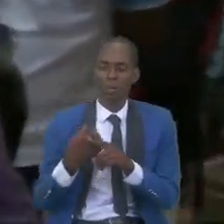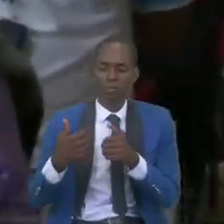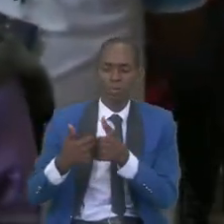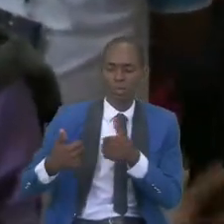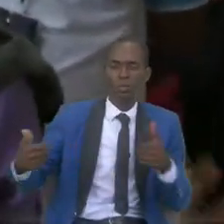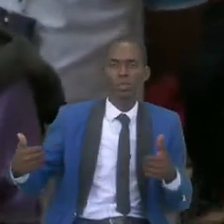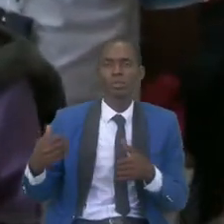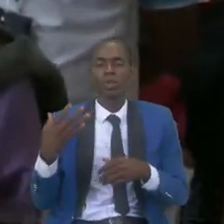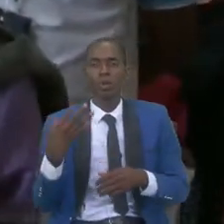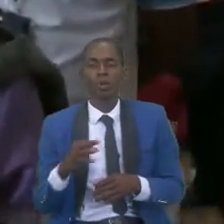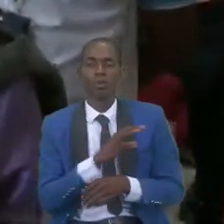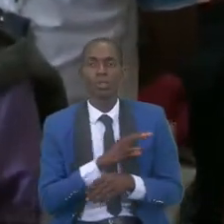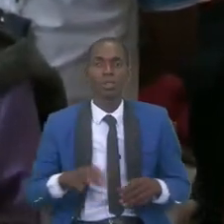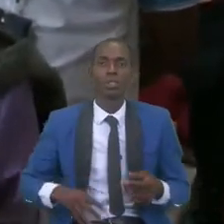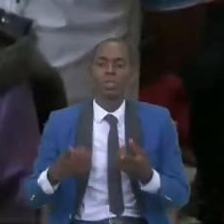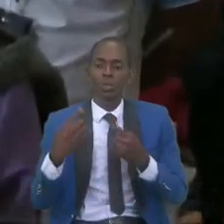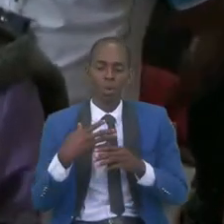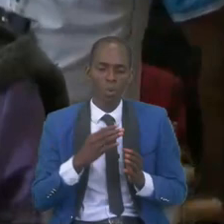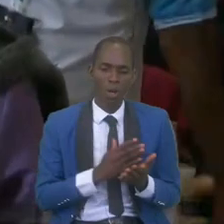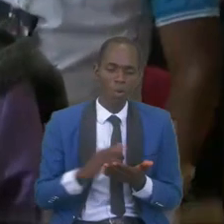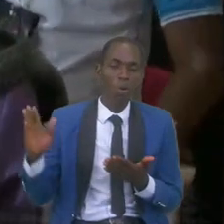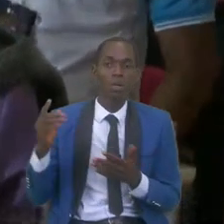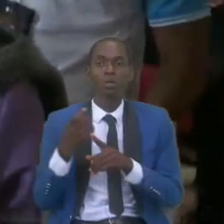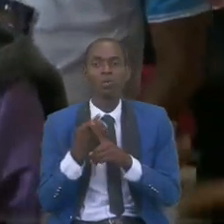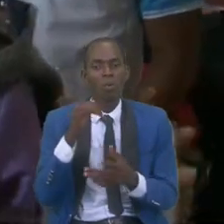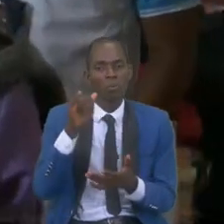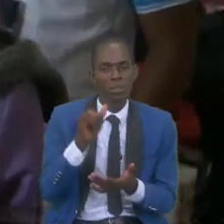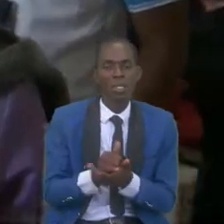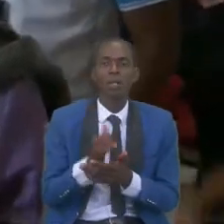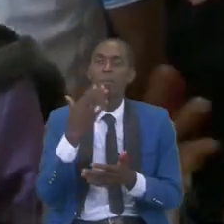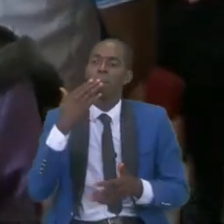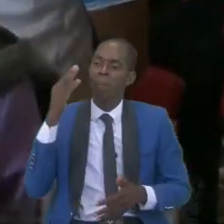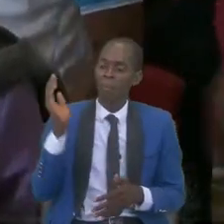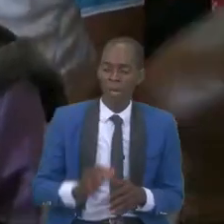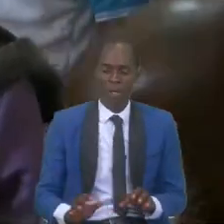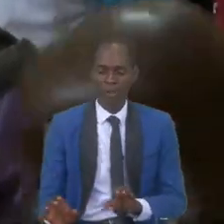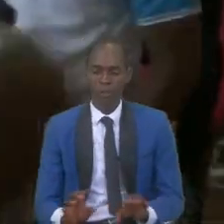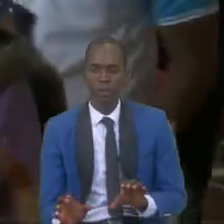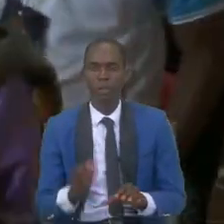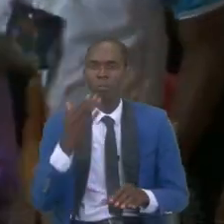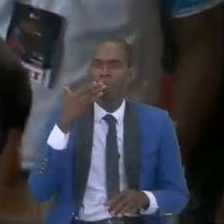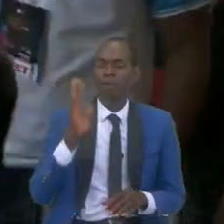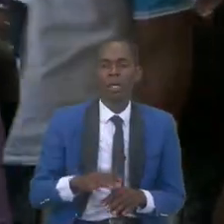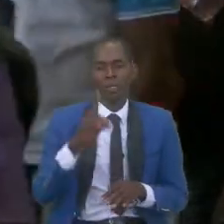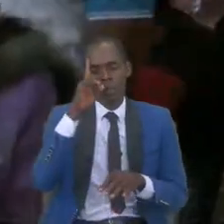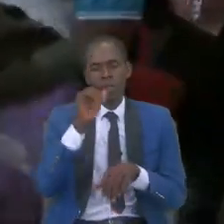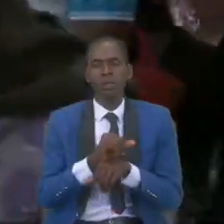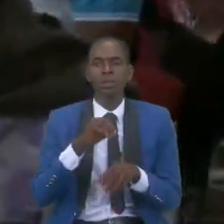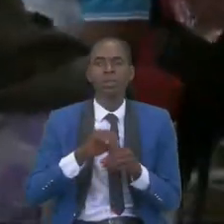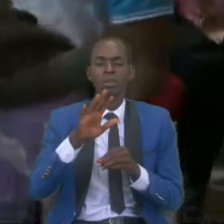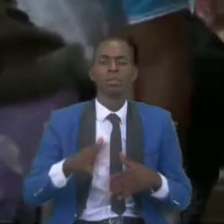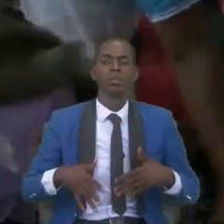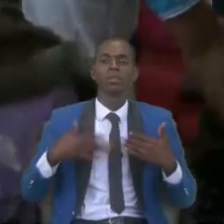Christ. Come away from that evil deed and evil habit in your life. And